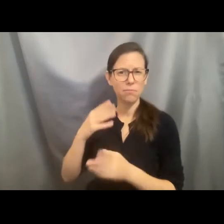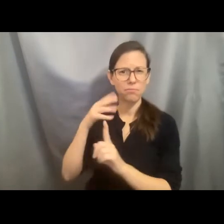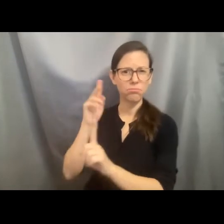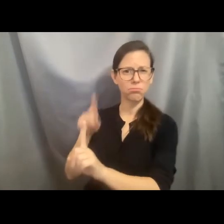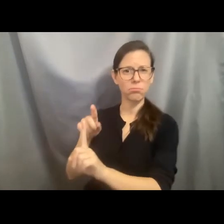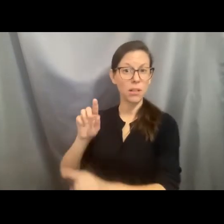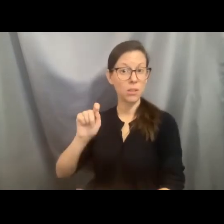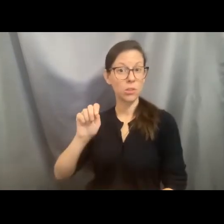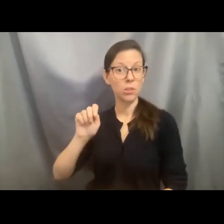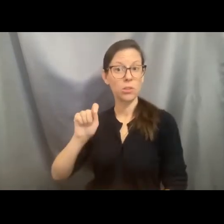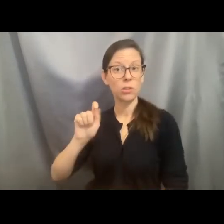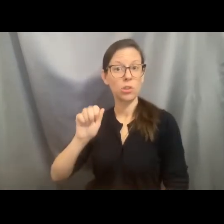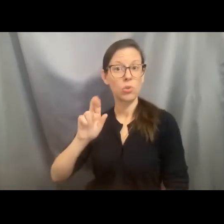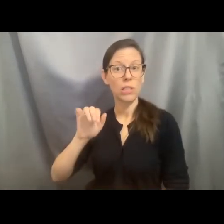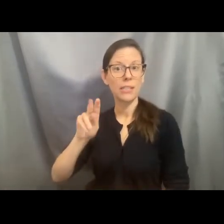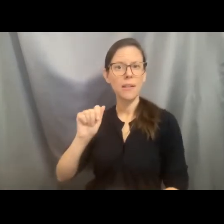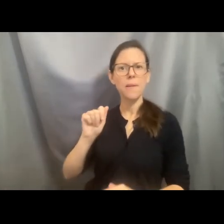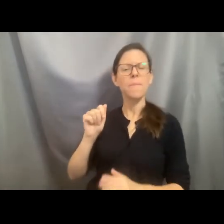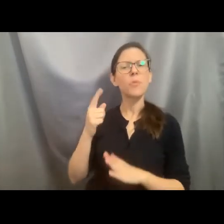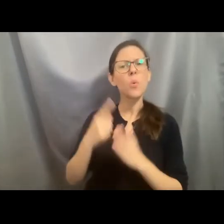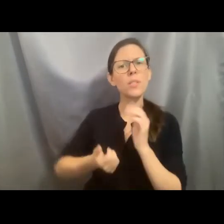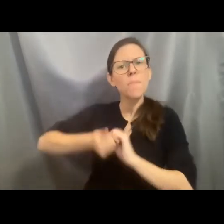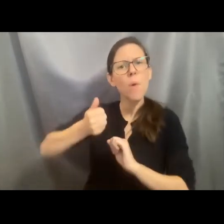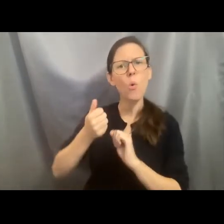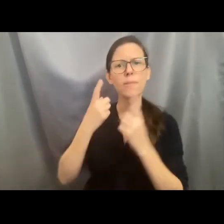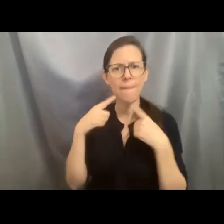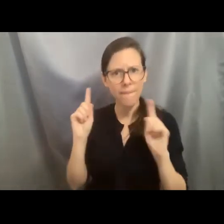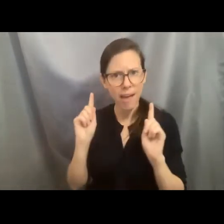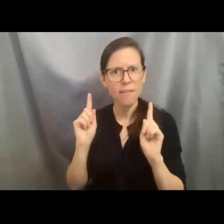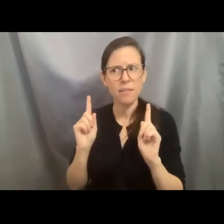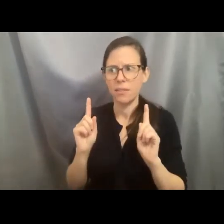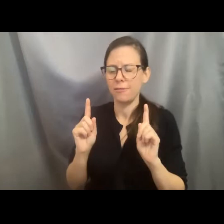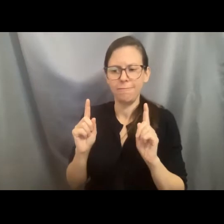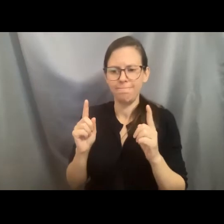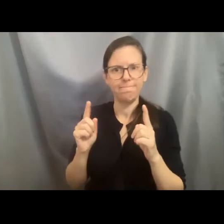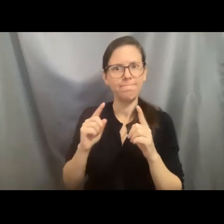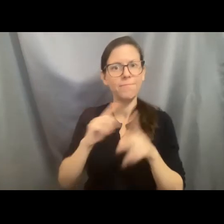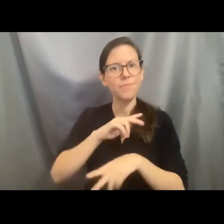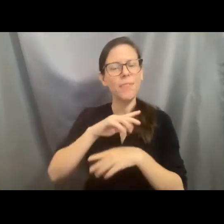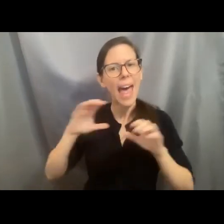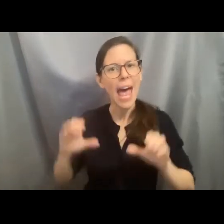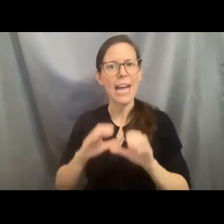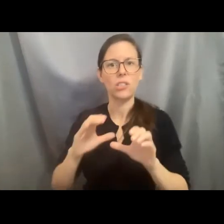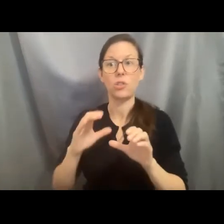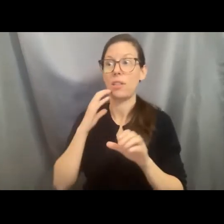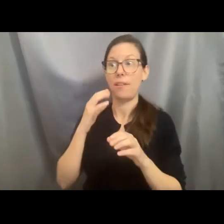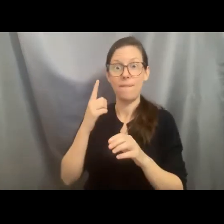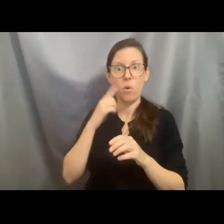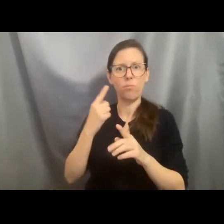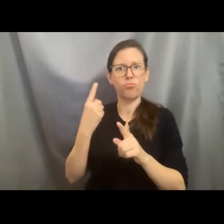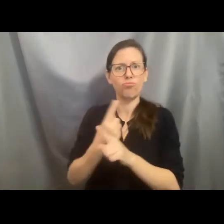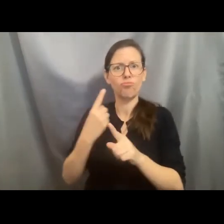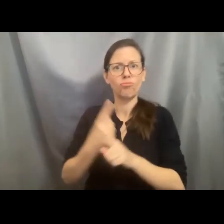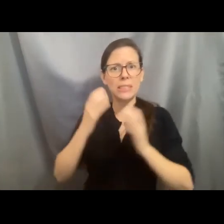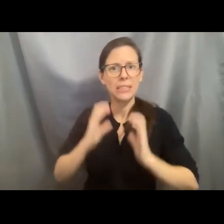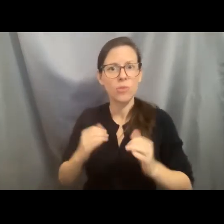You know, what is the most effective course of action for a regular citizen in this moment and in this movement? So